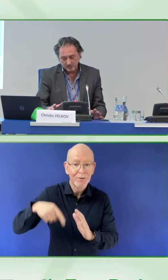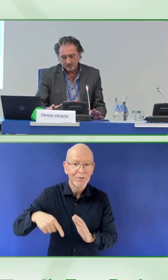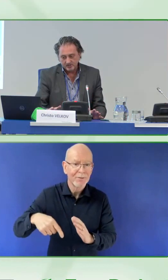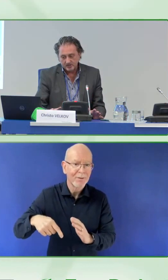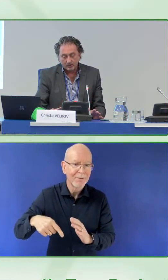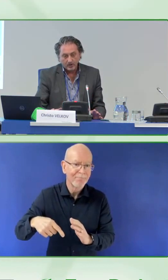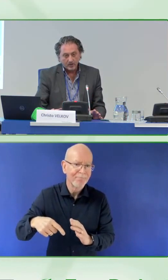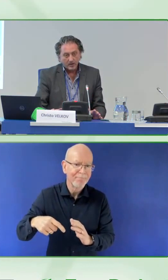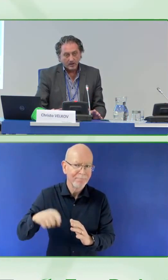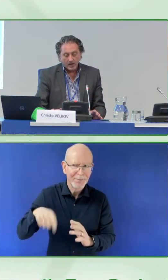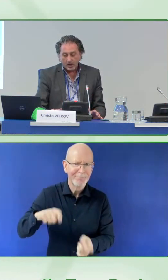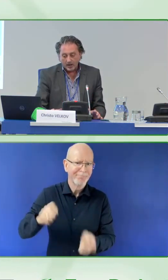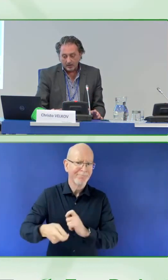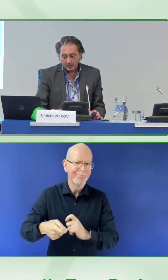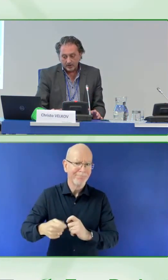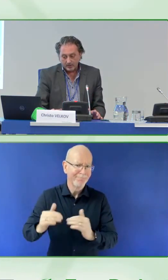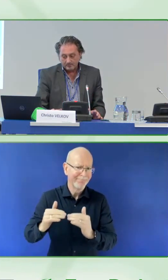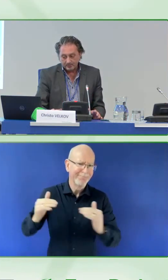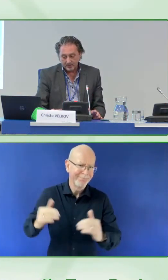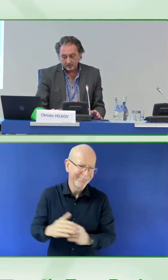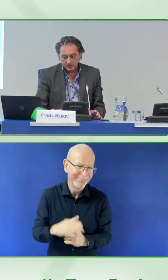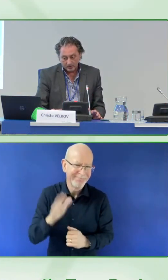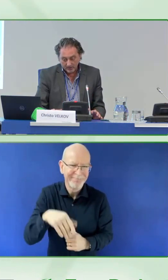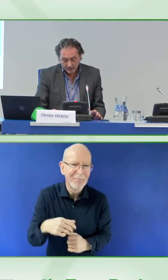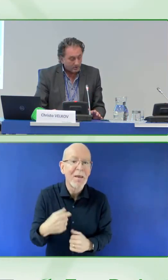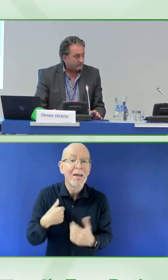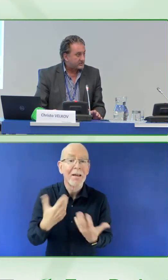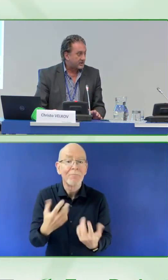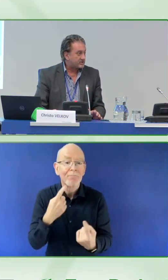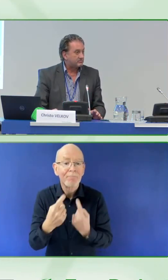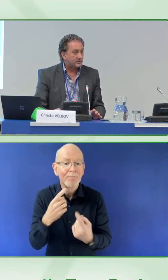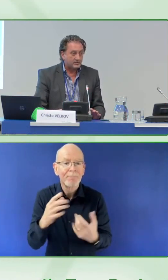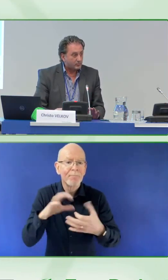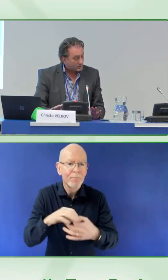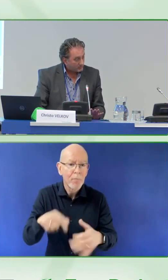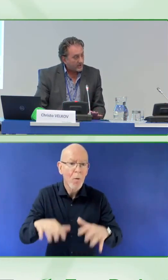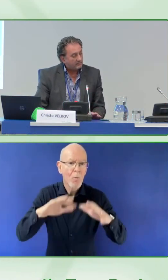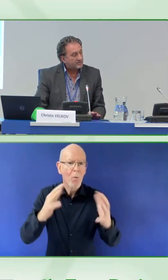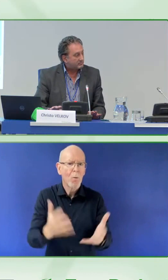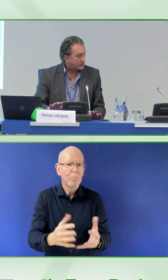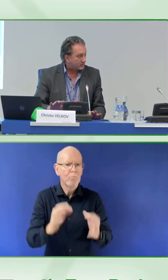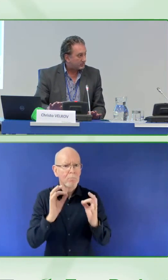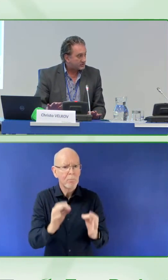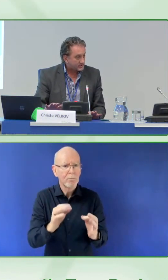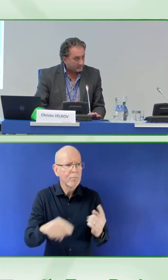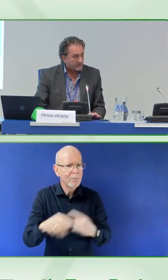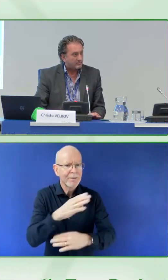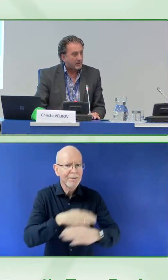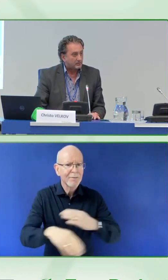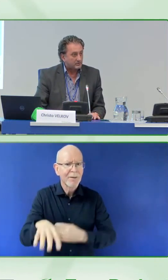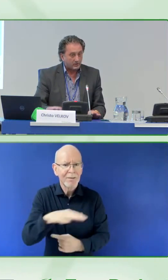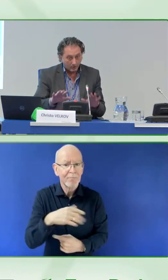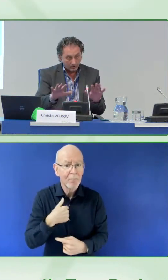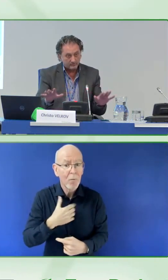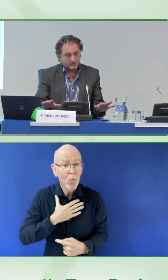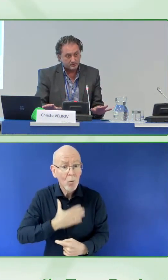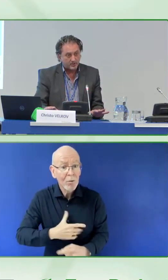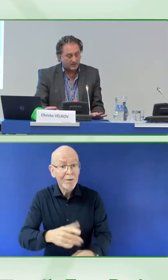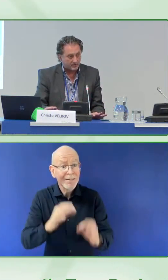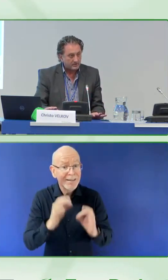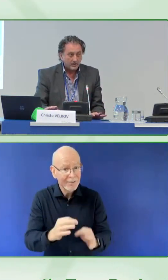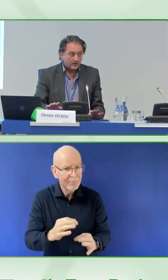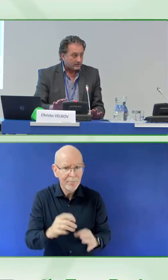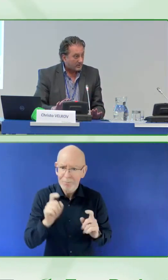that exists, you know. And it's not an easy conversation, but if we don't have it, if we don't do something about it, all